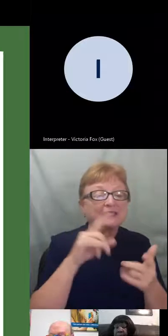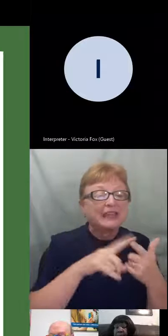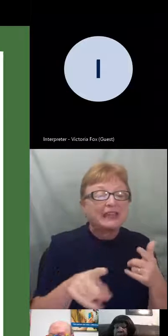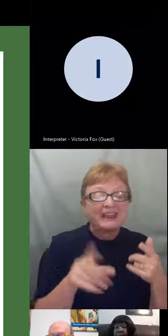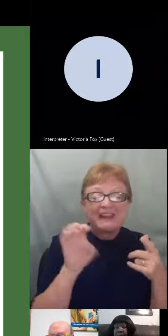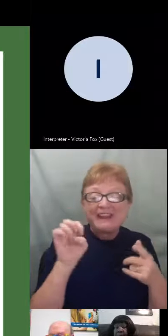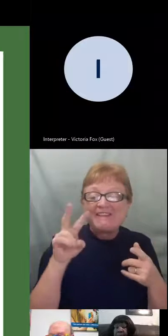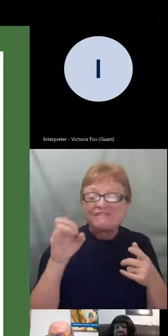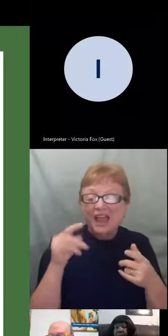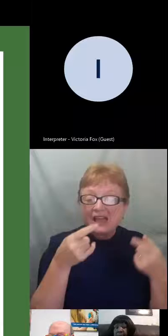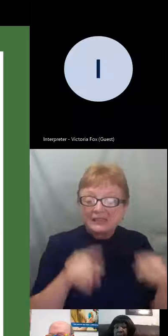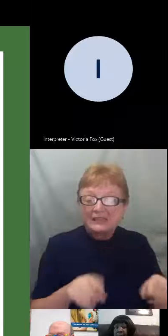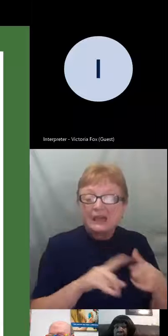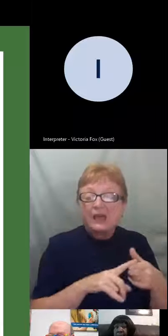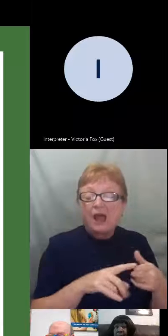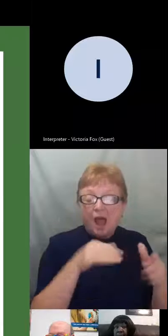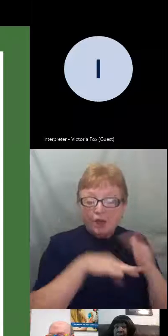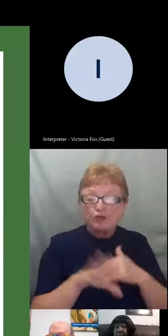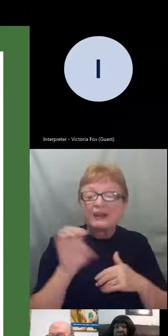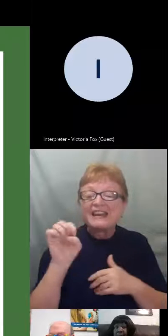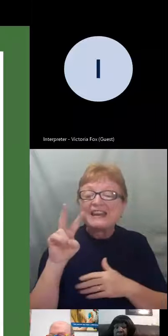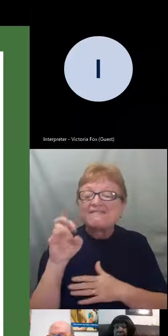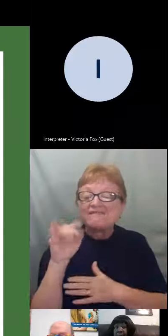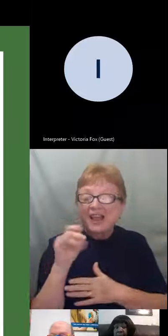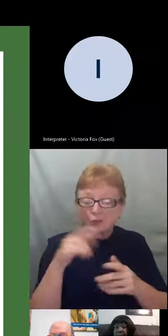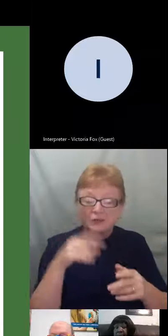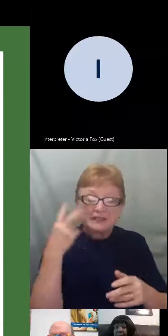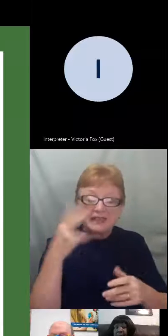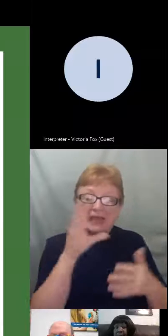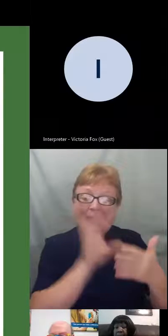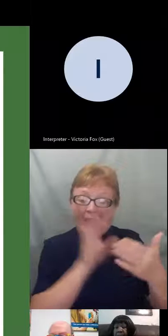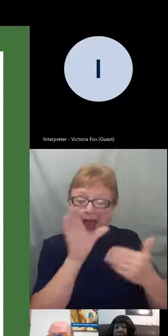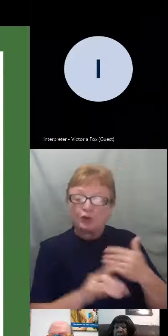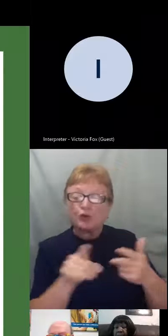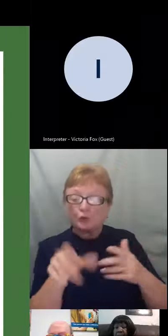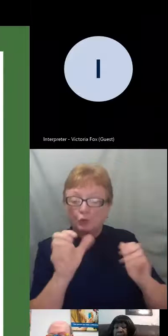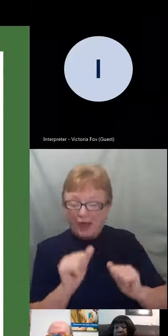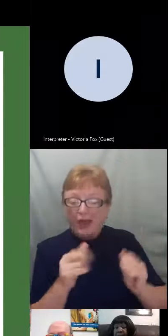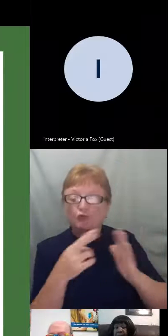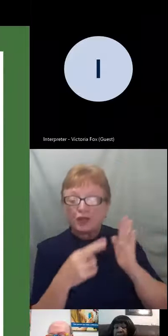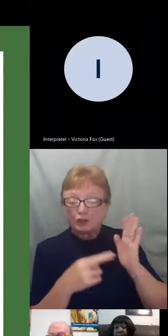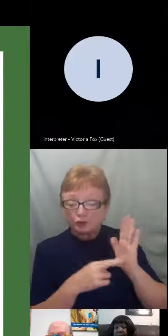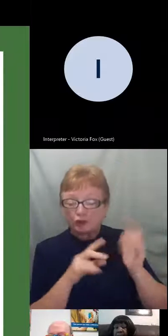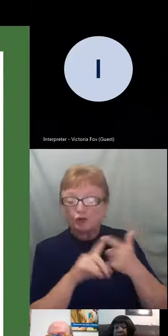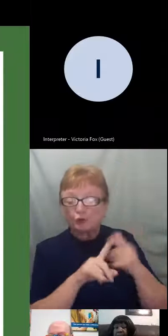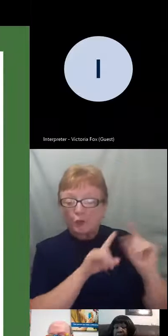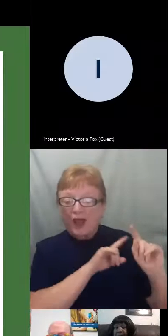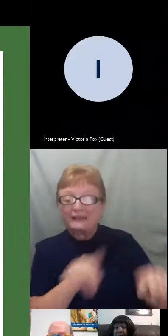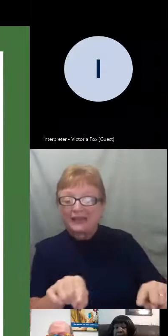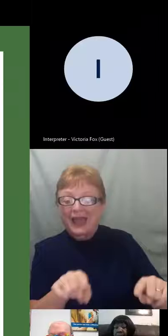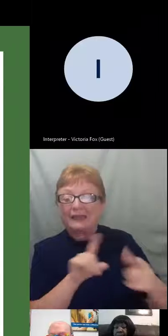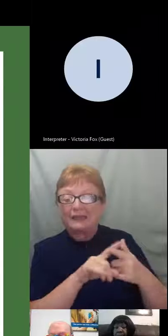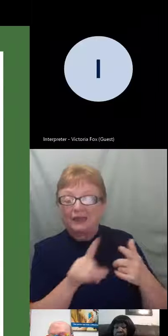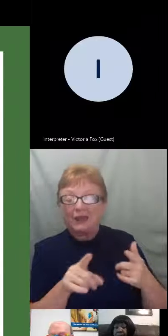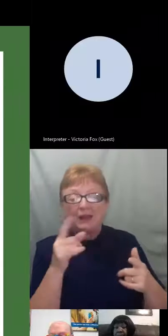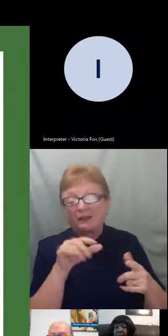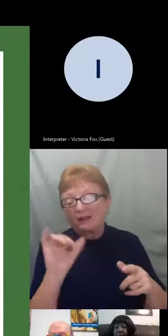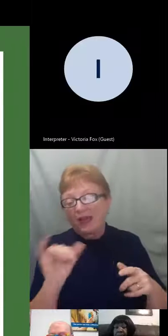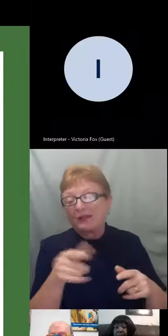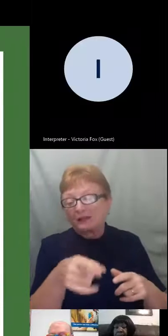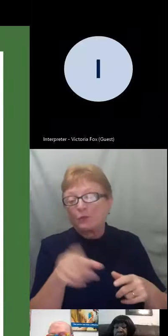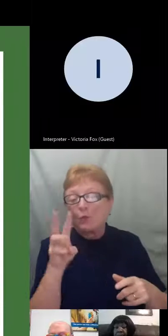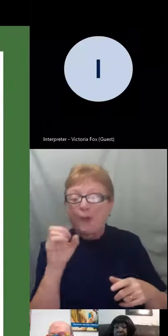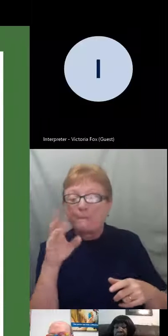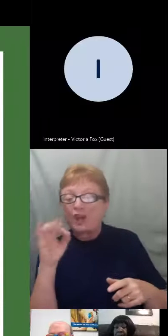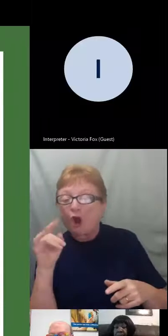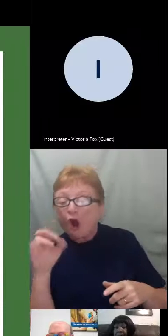section. Under events tab, there will be a calendar where you can register to attend events such as the webinar.